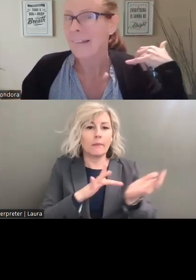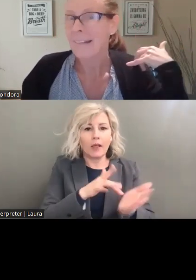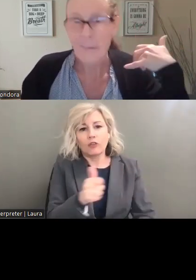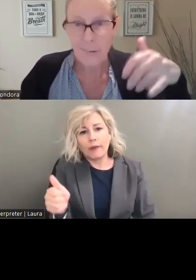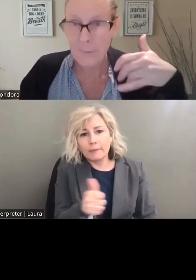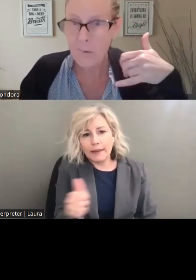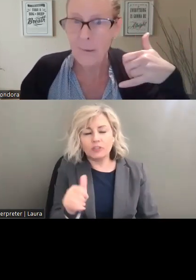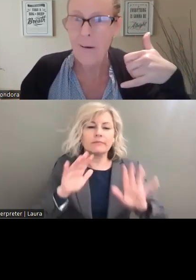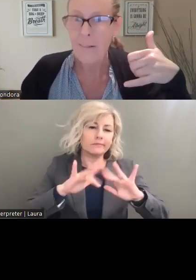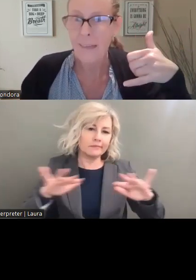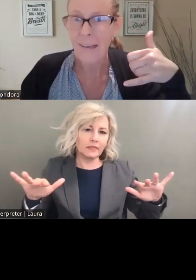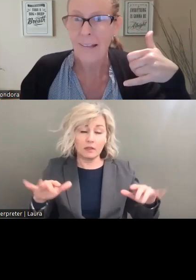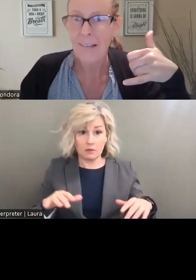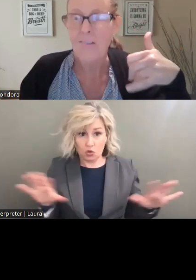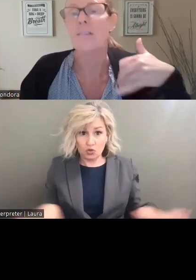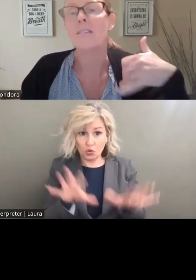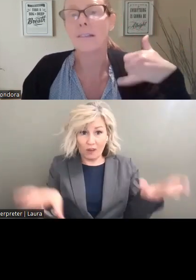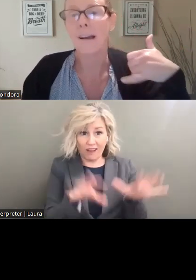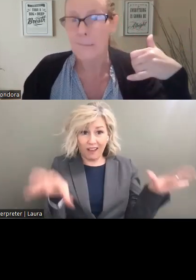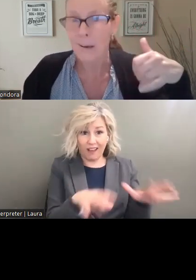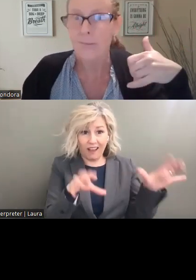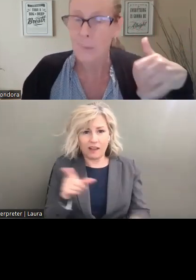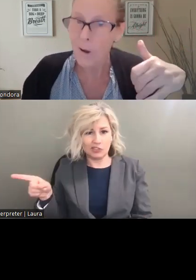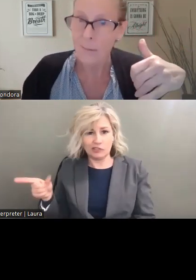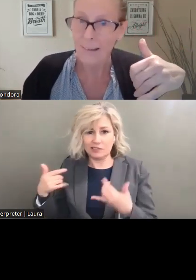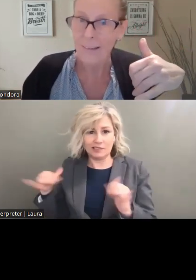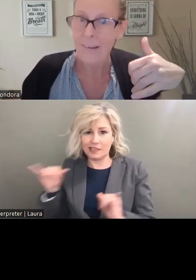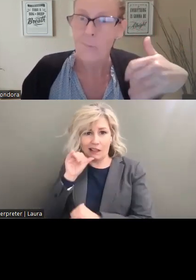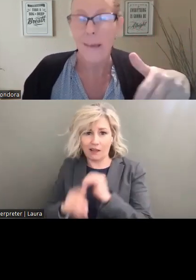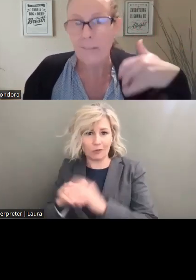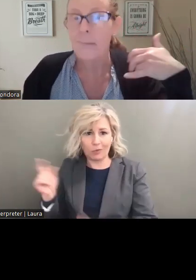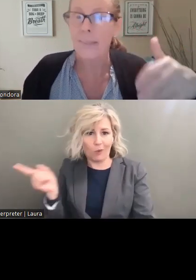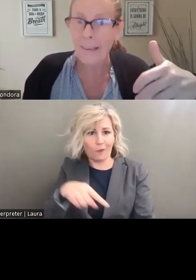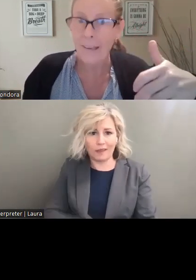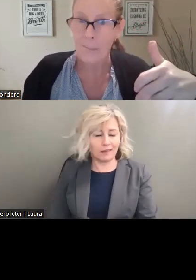But even if you're doing all of that, she's still not going to be comfortable going.